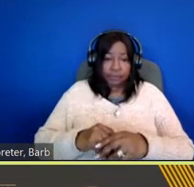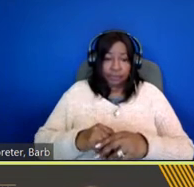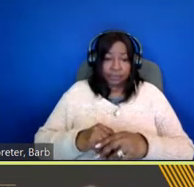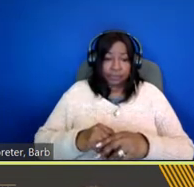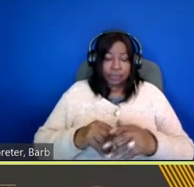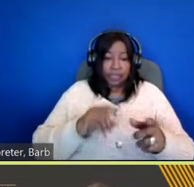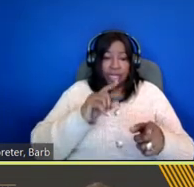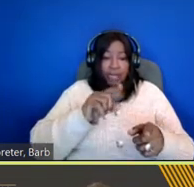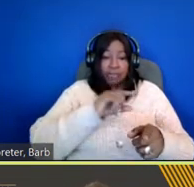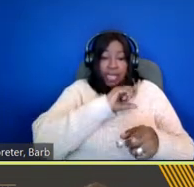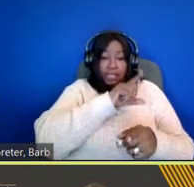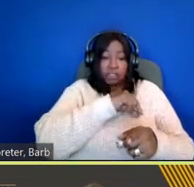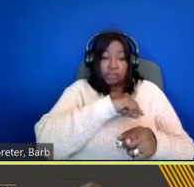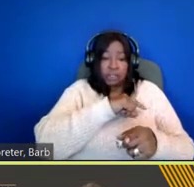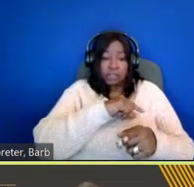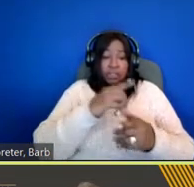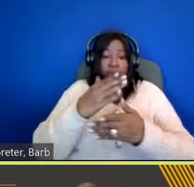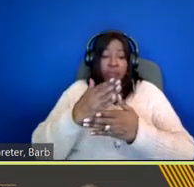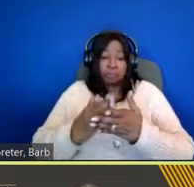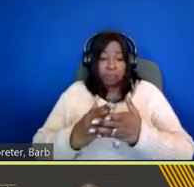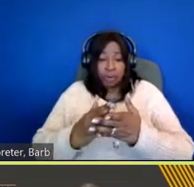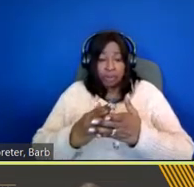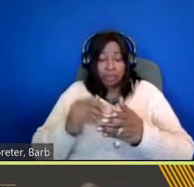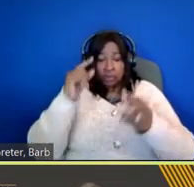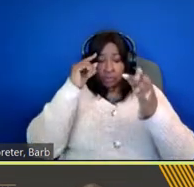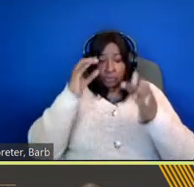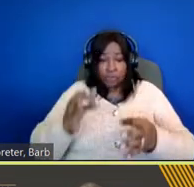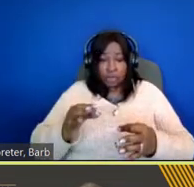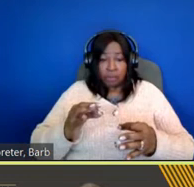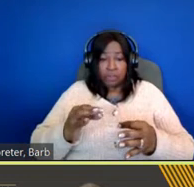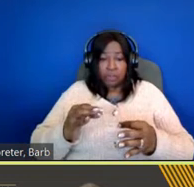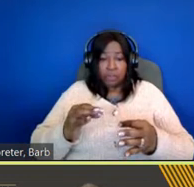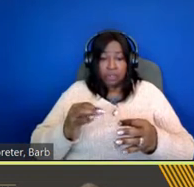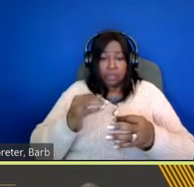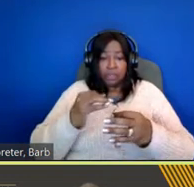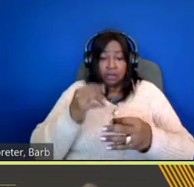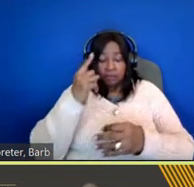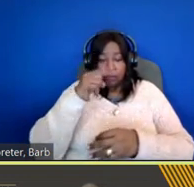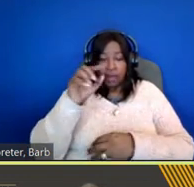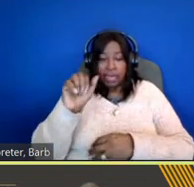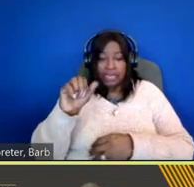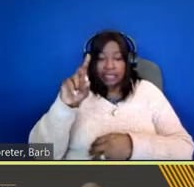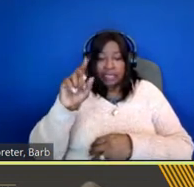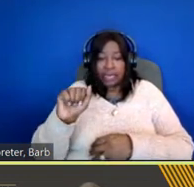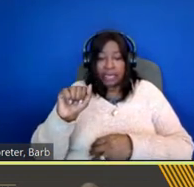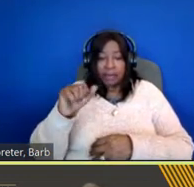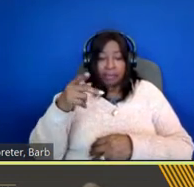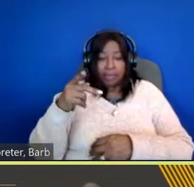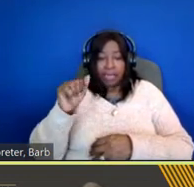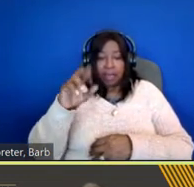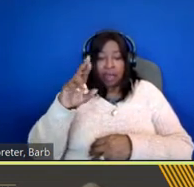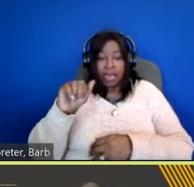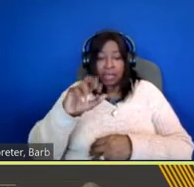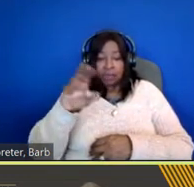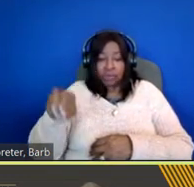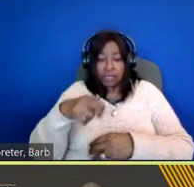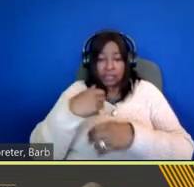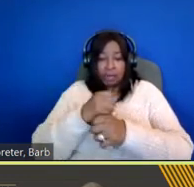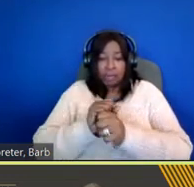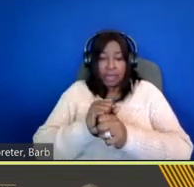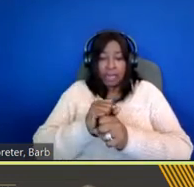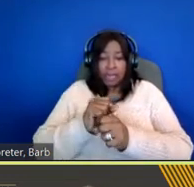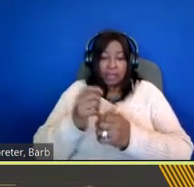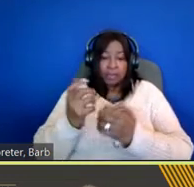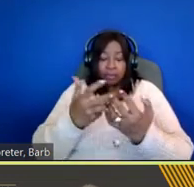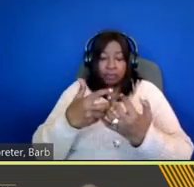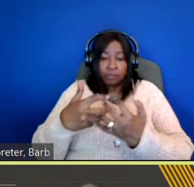The eligibility portion is the determinations for ADA paratransit eligibility are made in accordance with the Federal